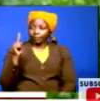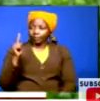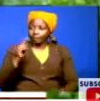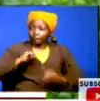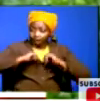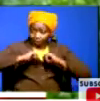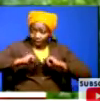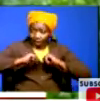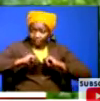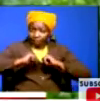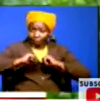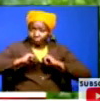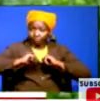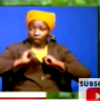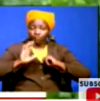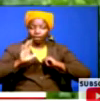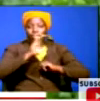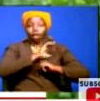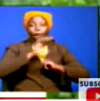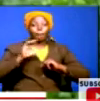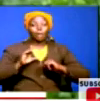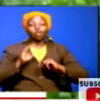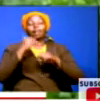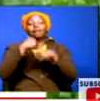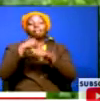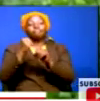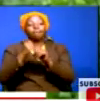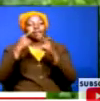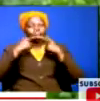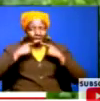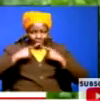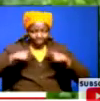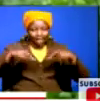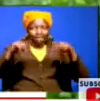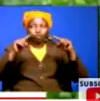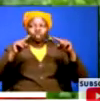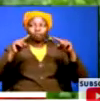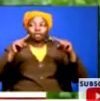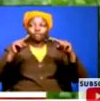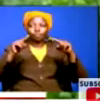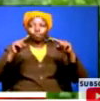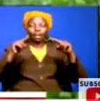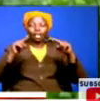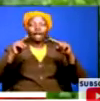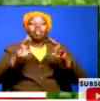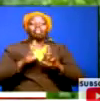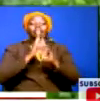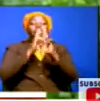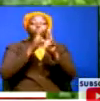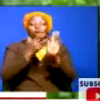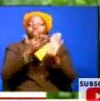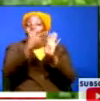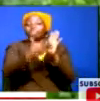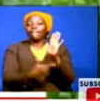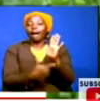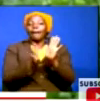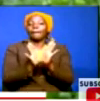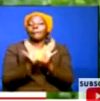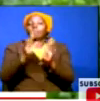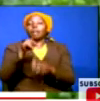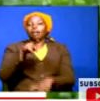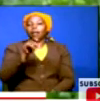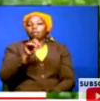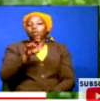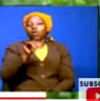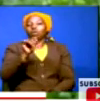of the commission made that announcement. The results were in the public portal for everybody to